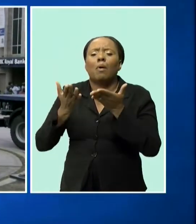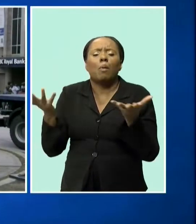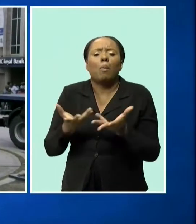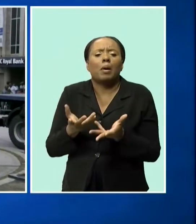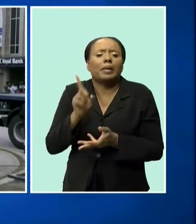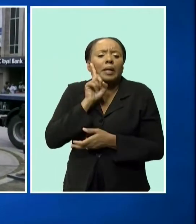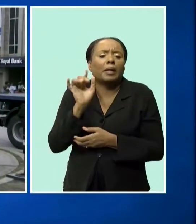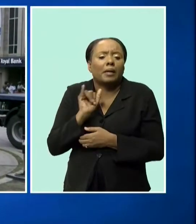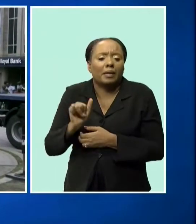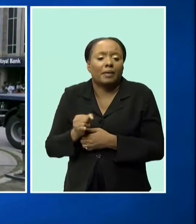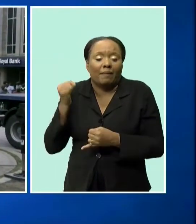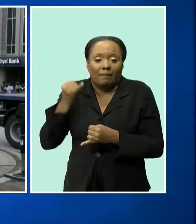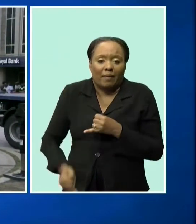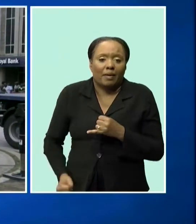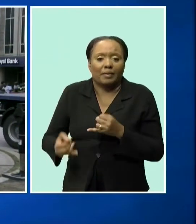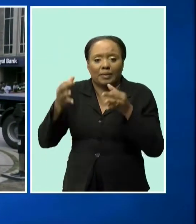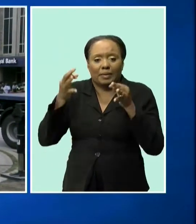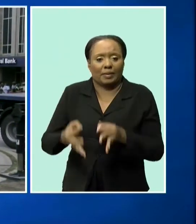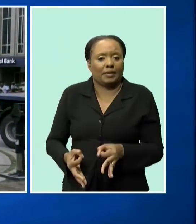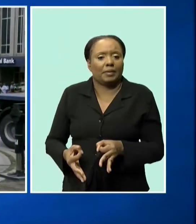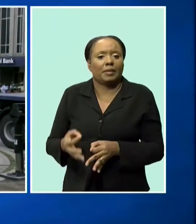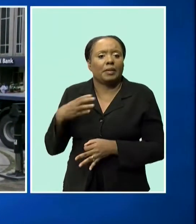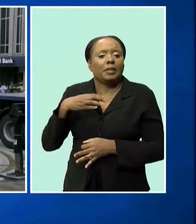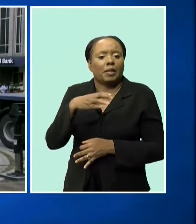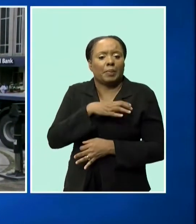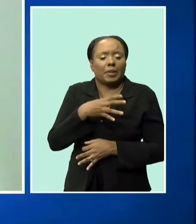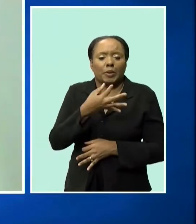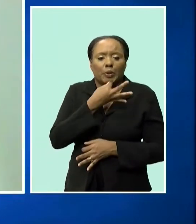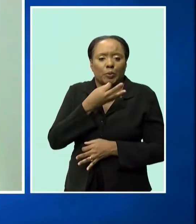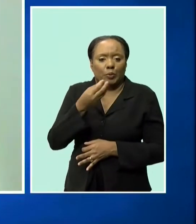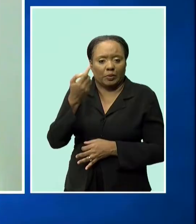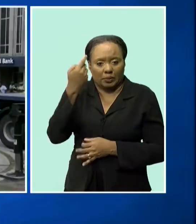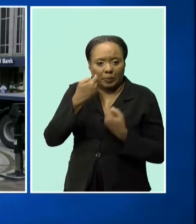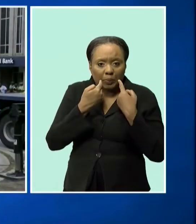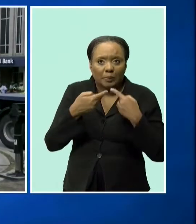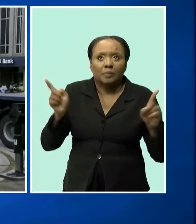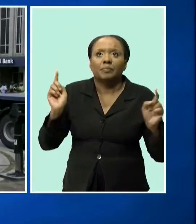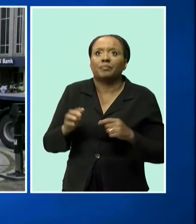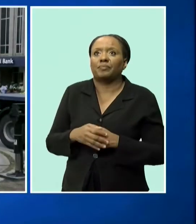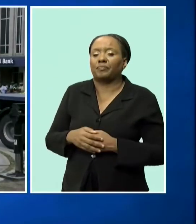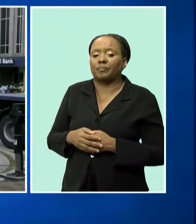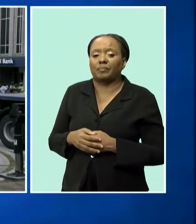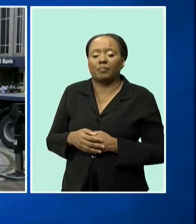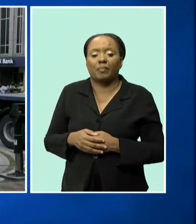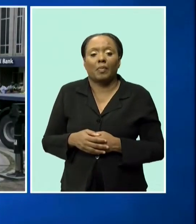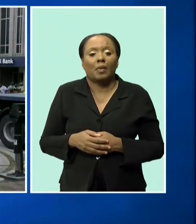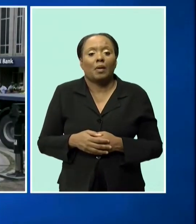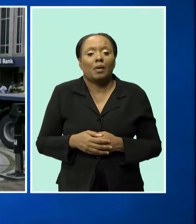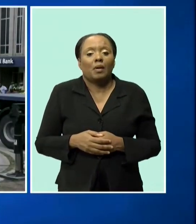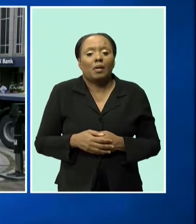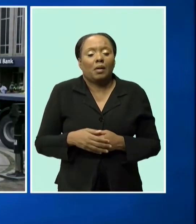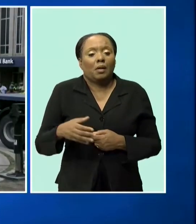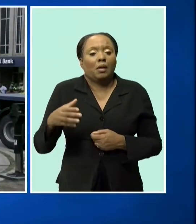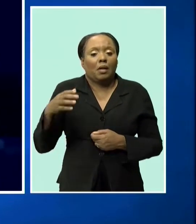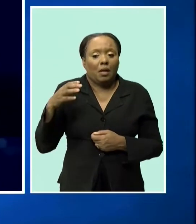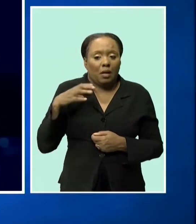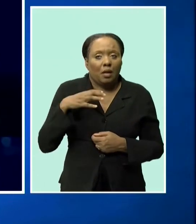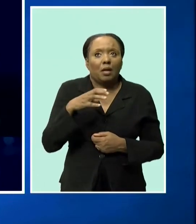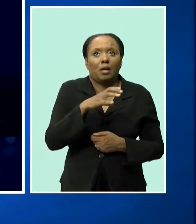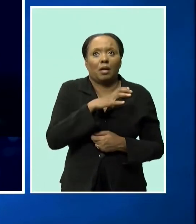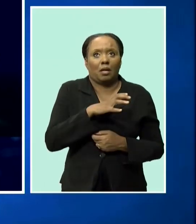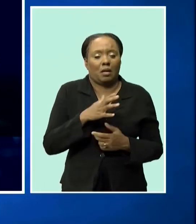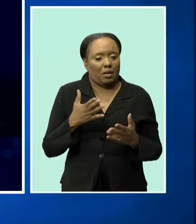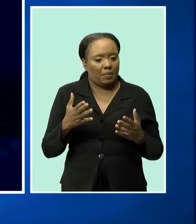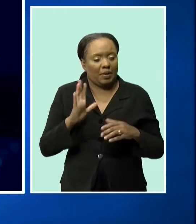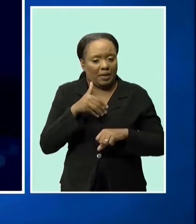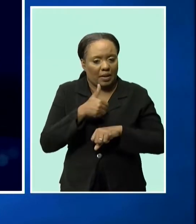the final decision will be made by a committee. The committee is headed by Steve Devonish. It is a multi-stakeholder